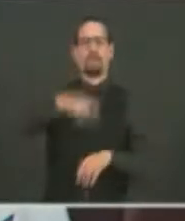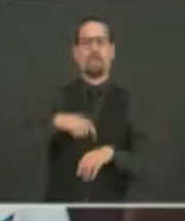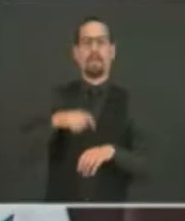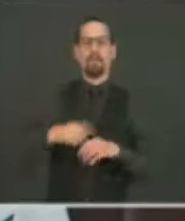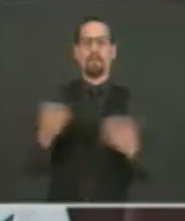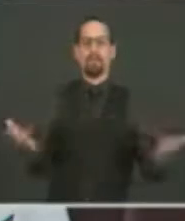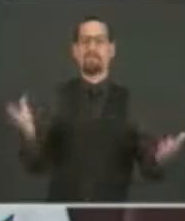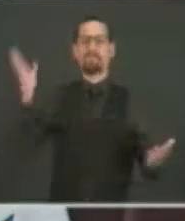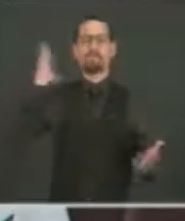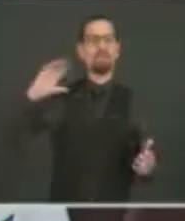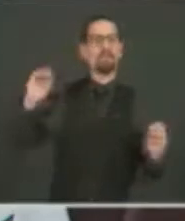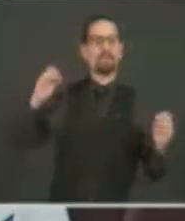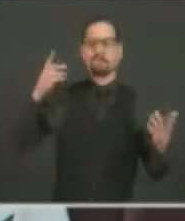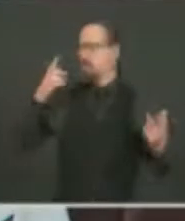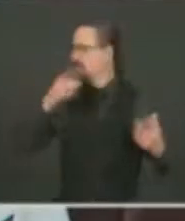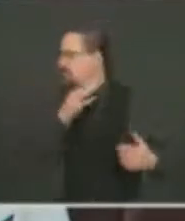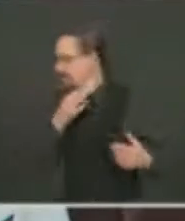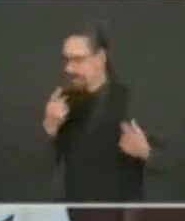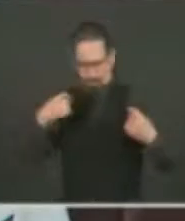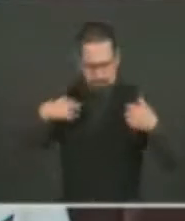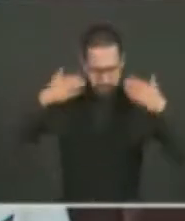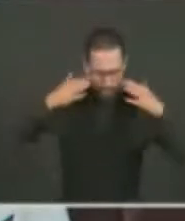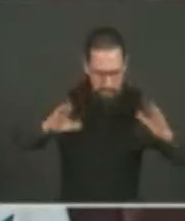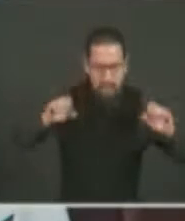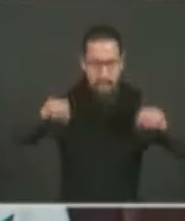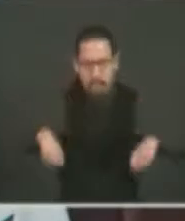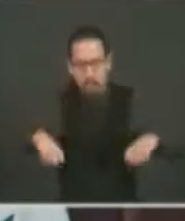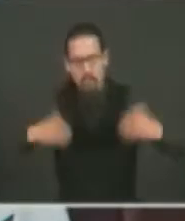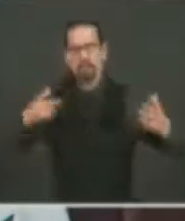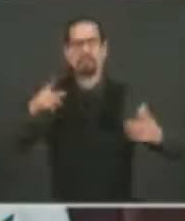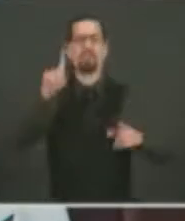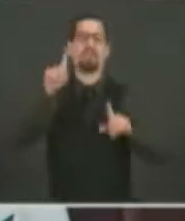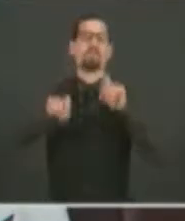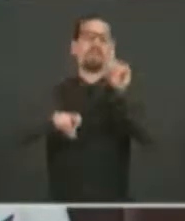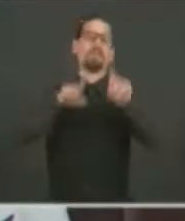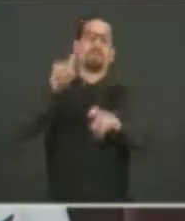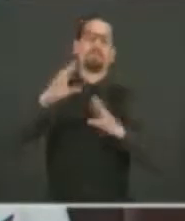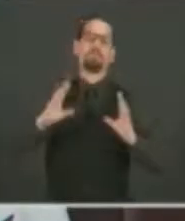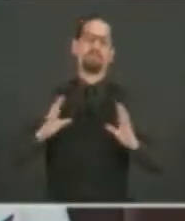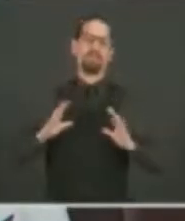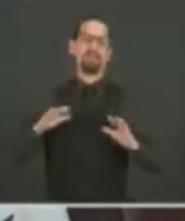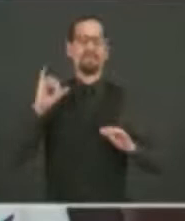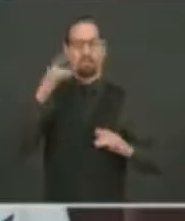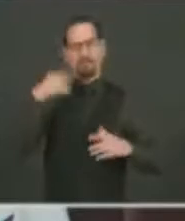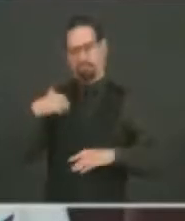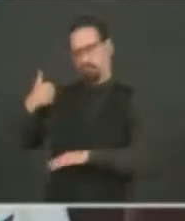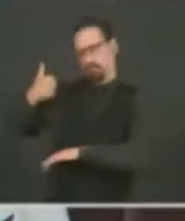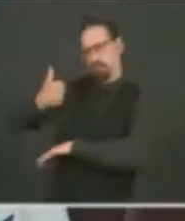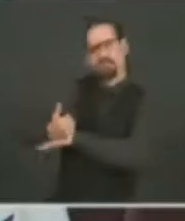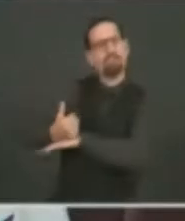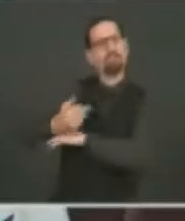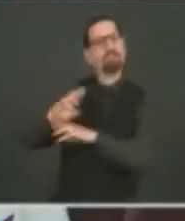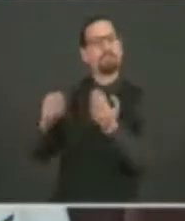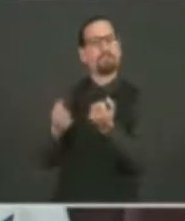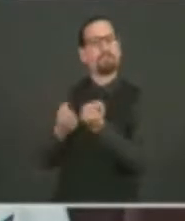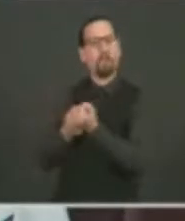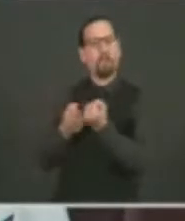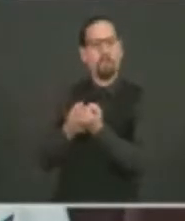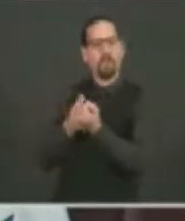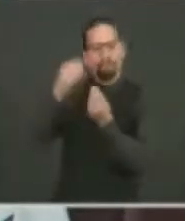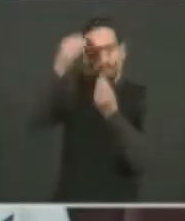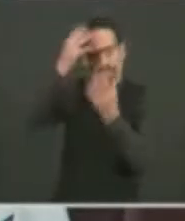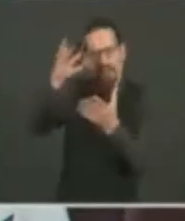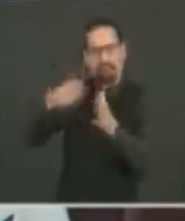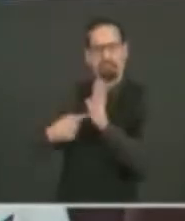up to help you, to give you a hand, for you to have support. So if you're not sure how to set up a fan, is the fan